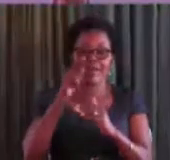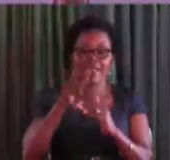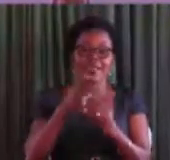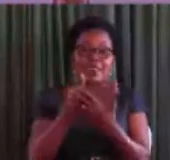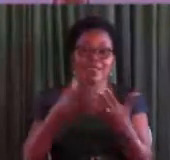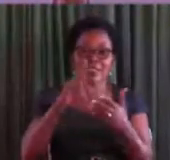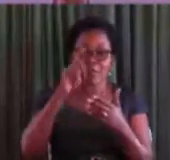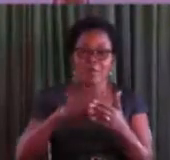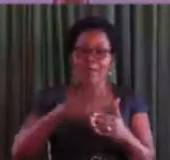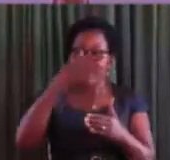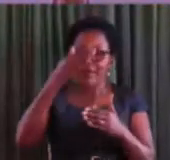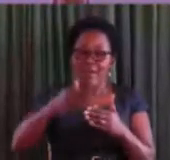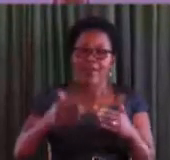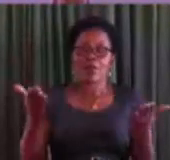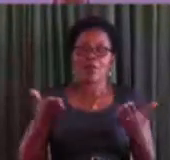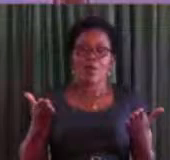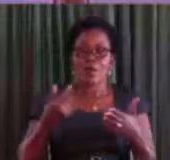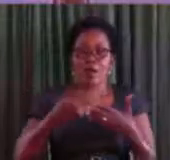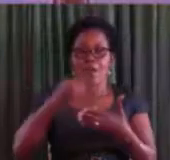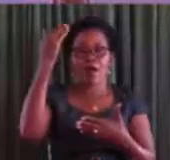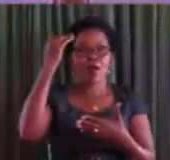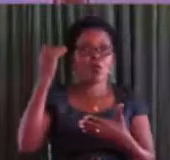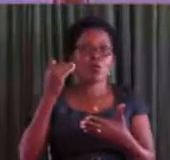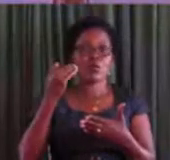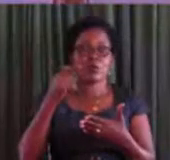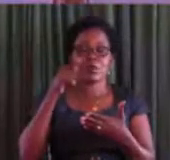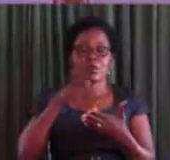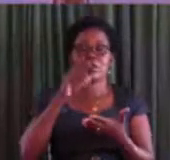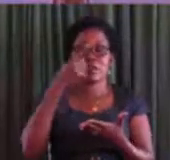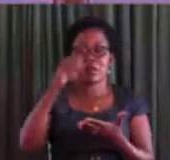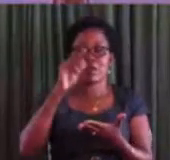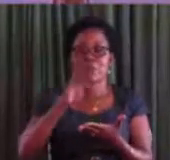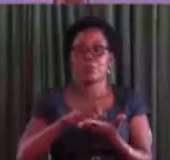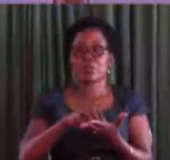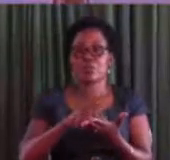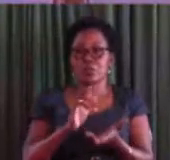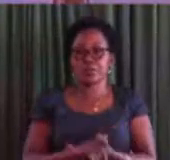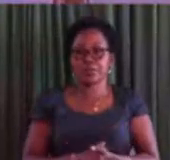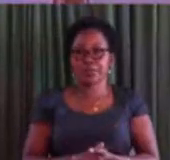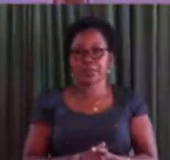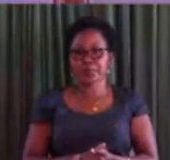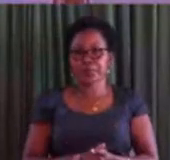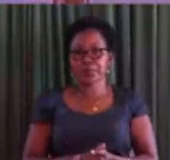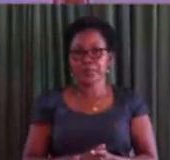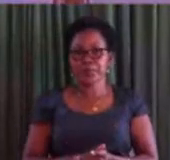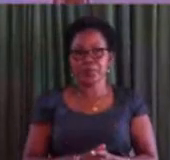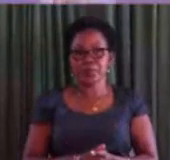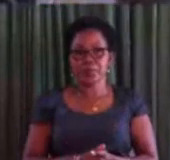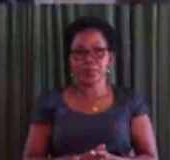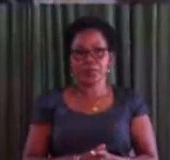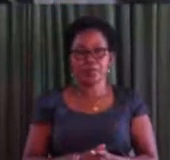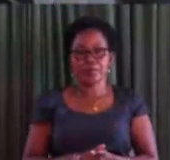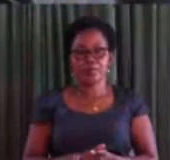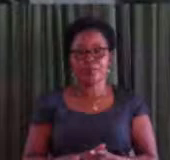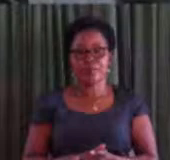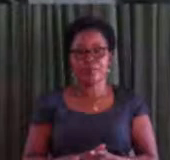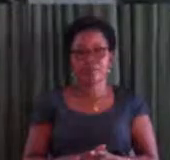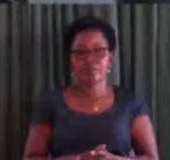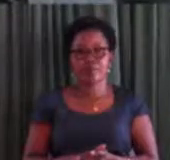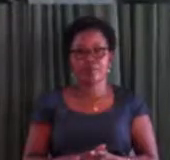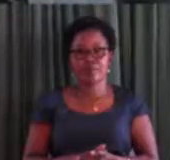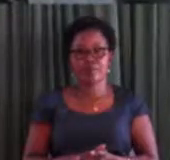end at the High Court, and that is the position. Okay. Now, can you now look at